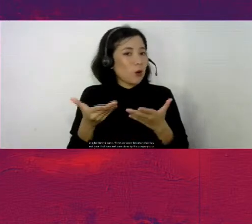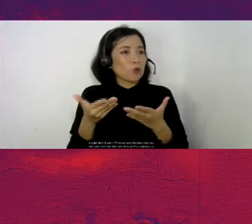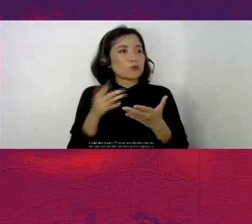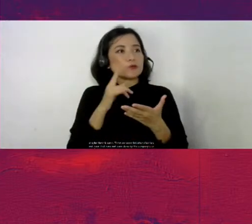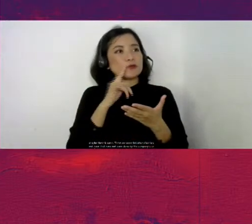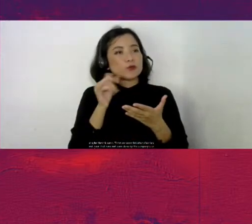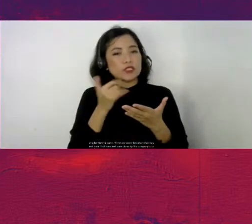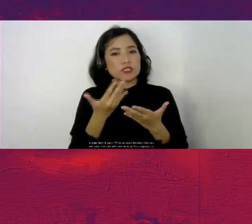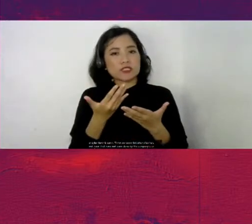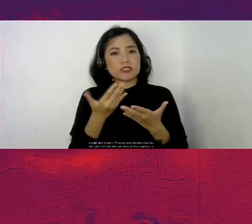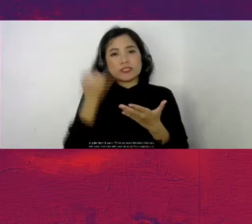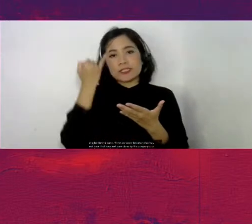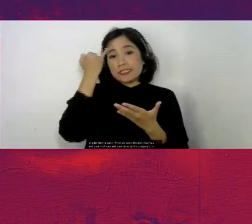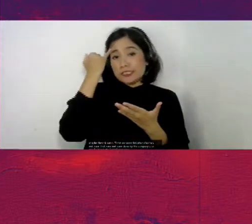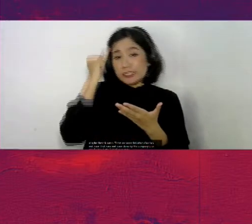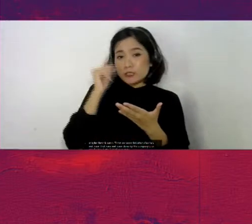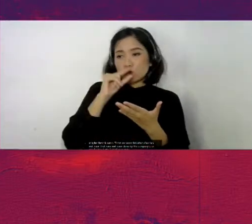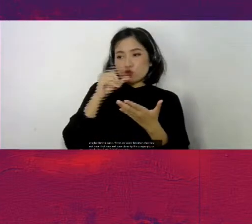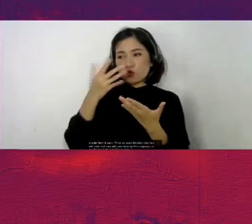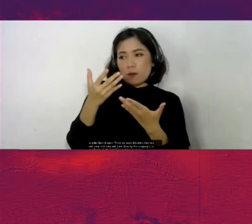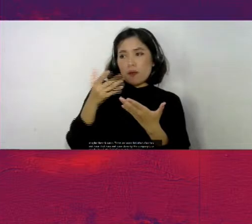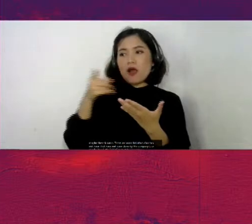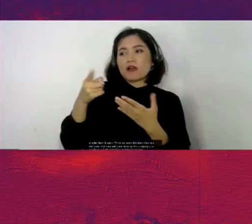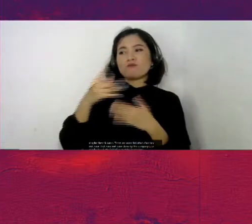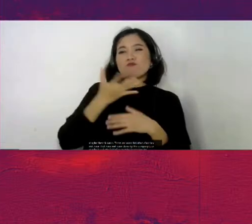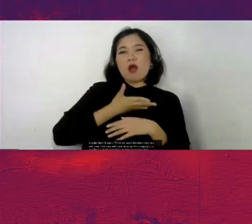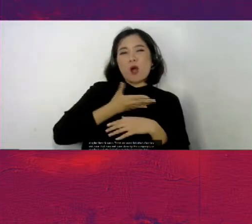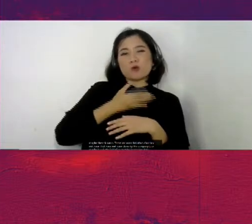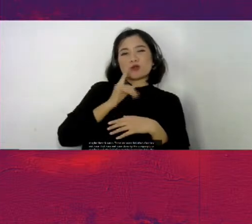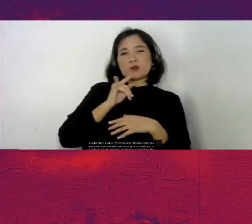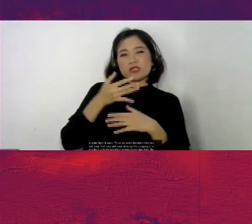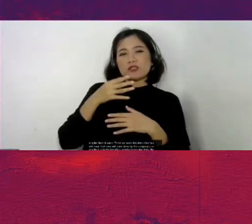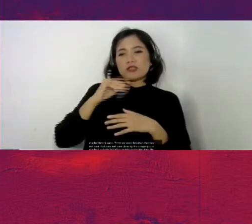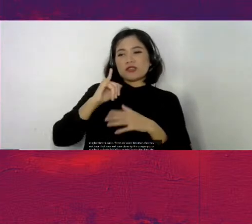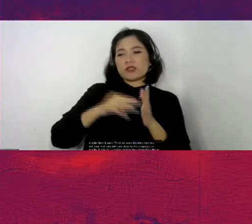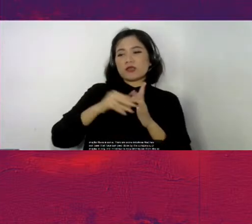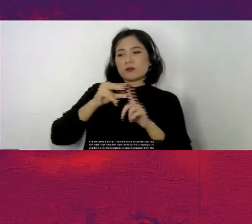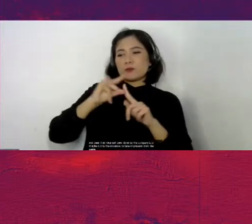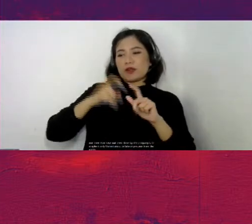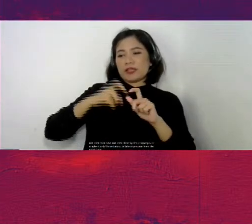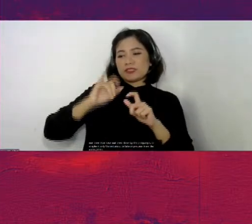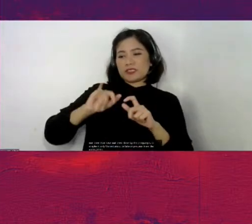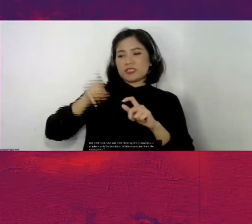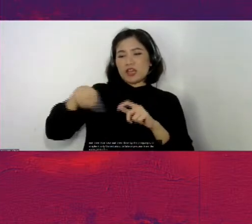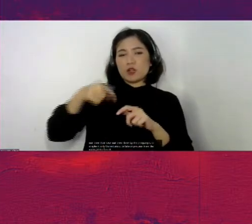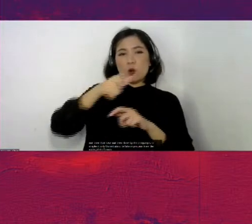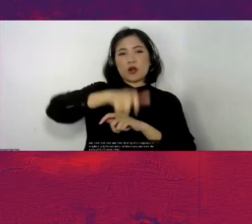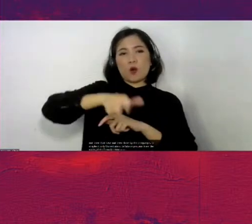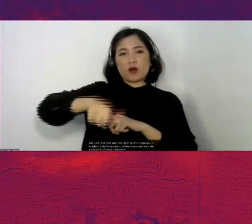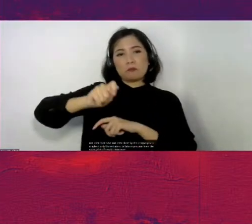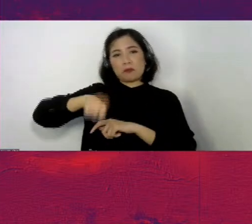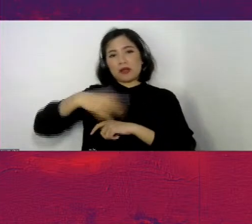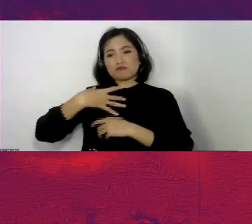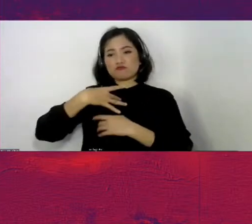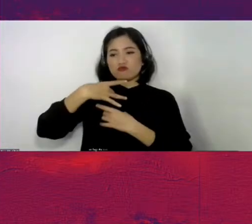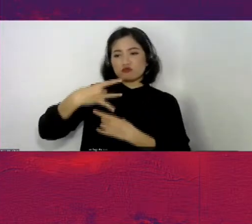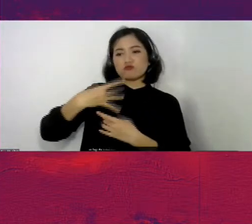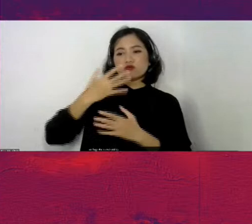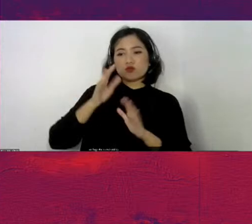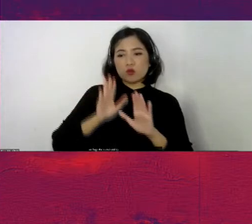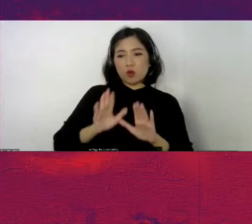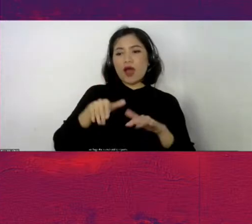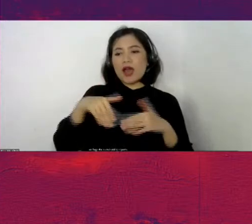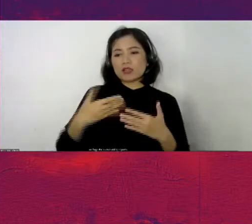the initiatives to take impression, yeah, from the users of the financial statement or from the sustainability